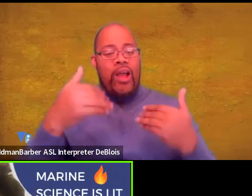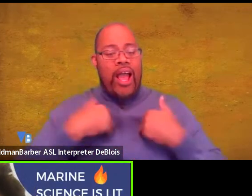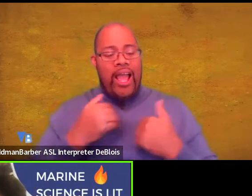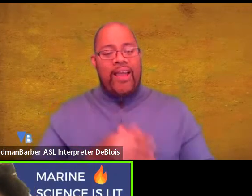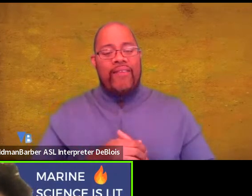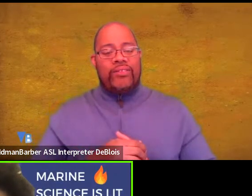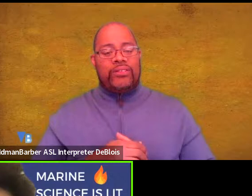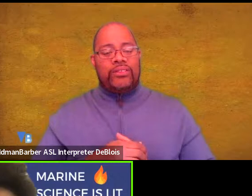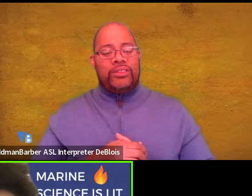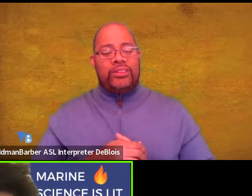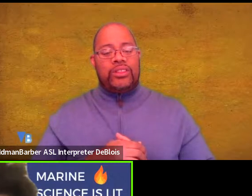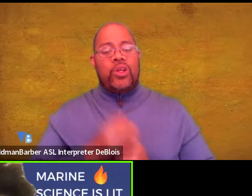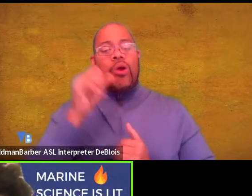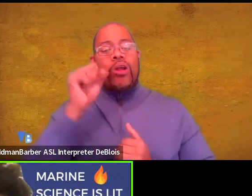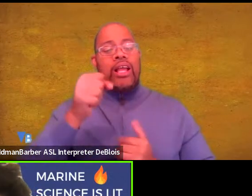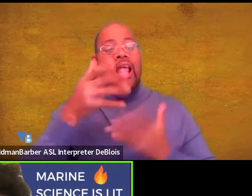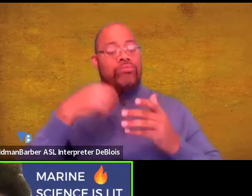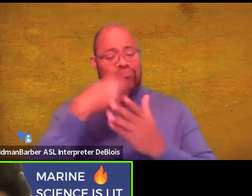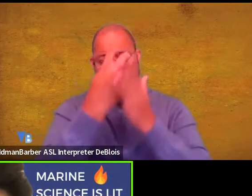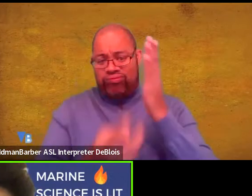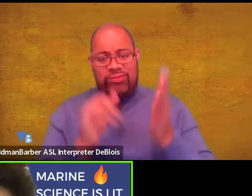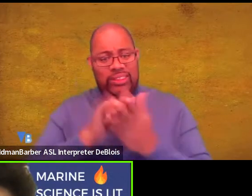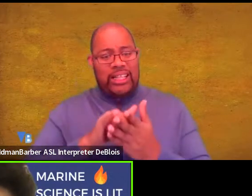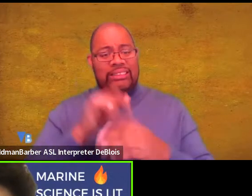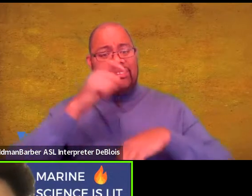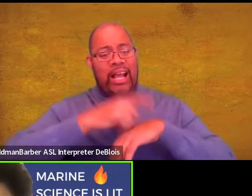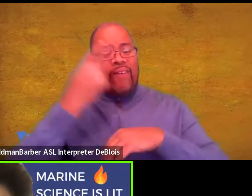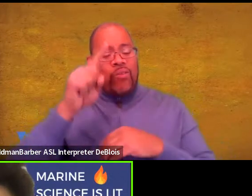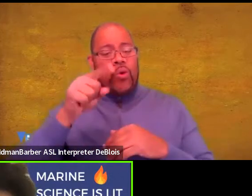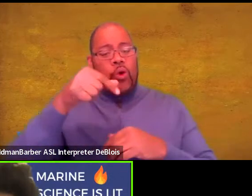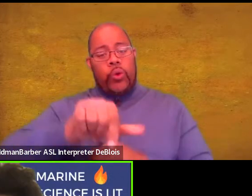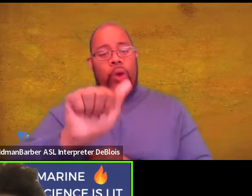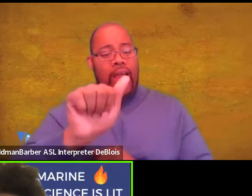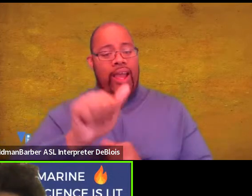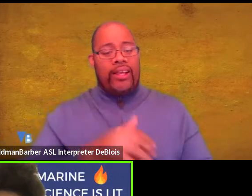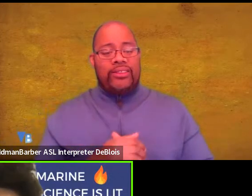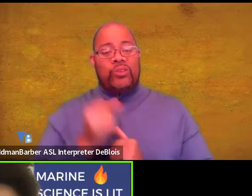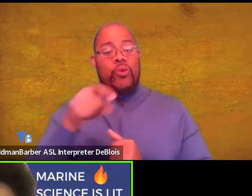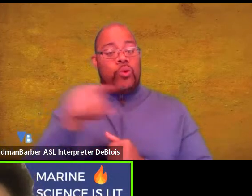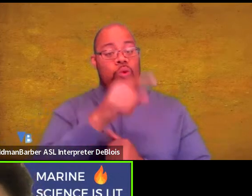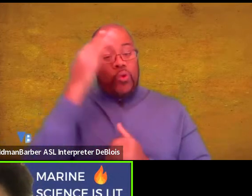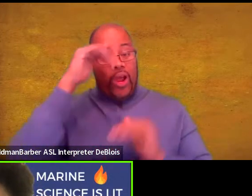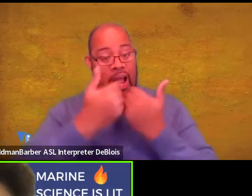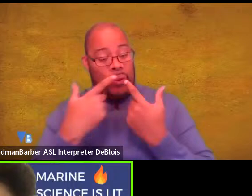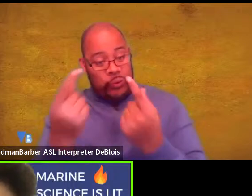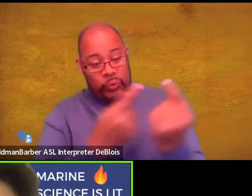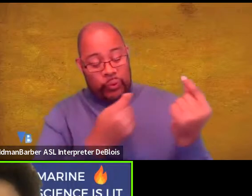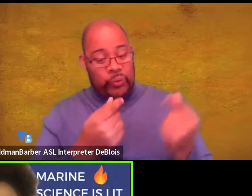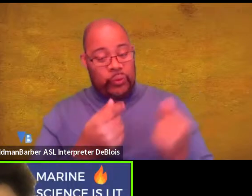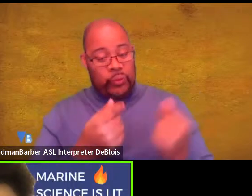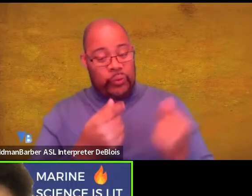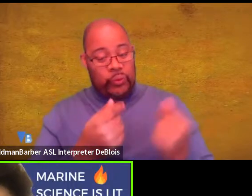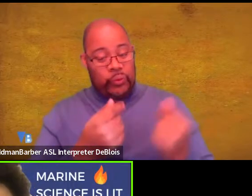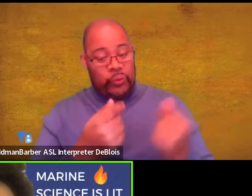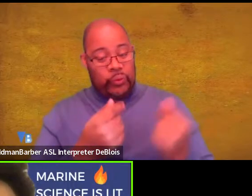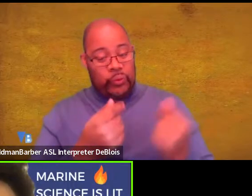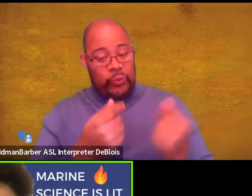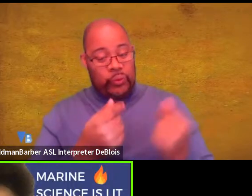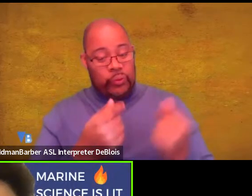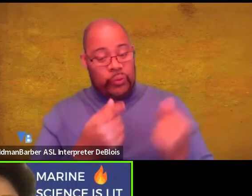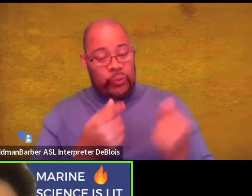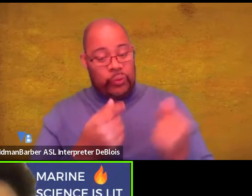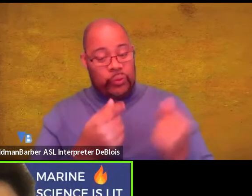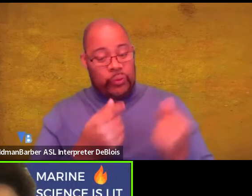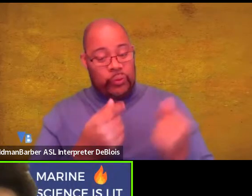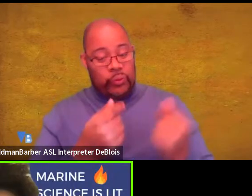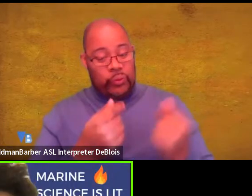have. So yeah, let's jump right into it. It's time for a Q&A. So y'all know how it goes down here at BIMS. Ask what